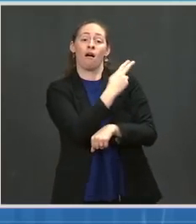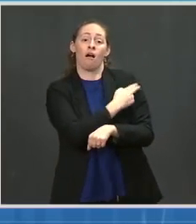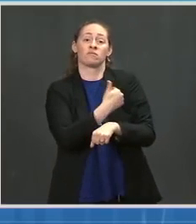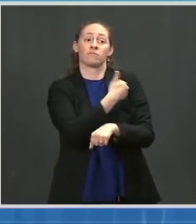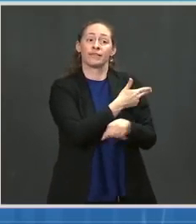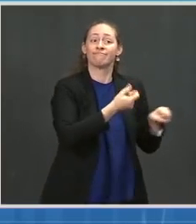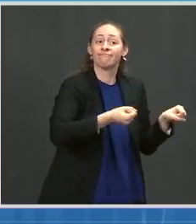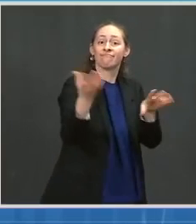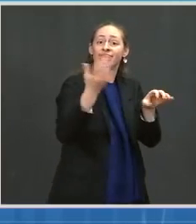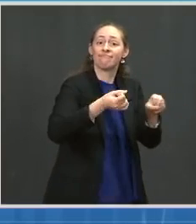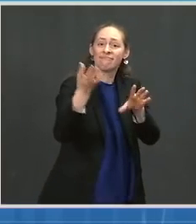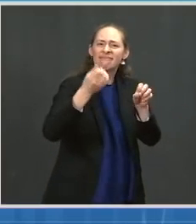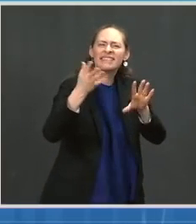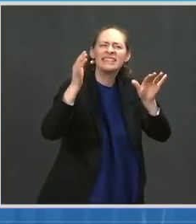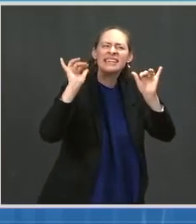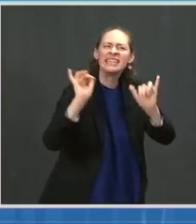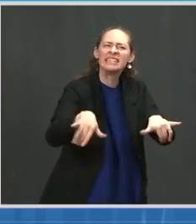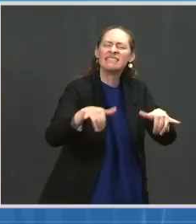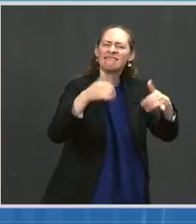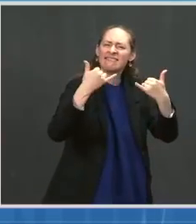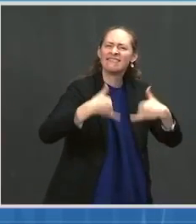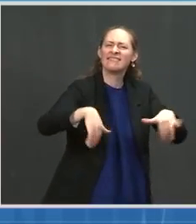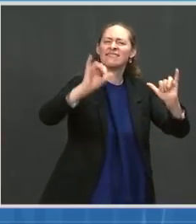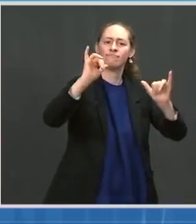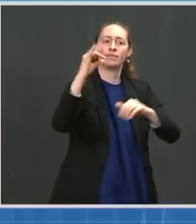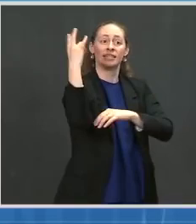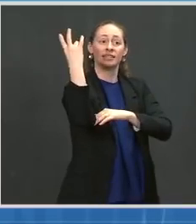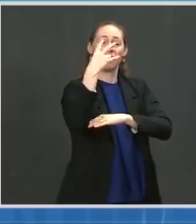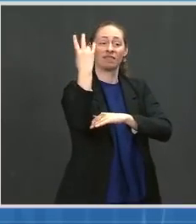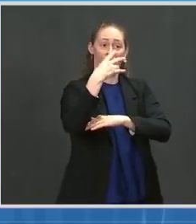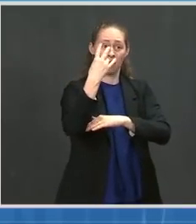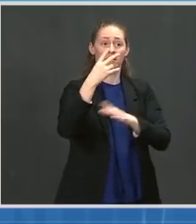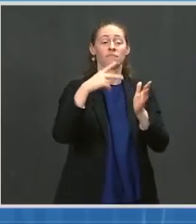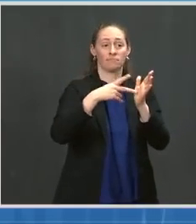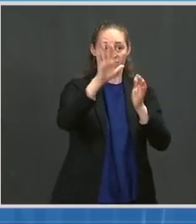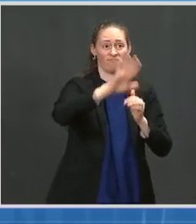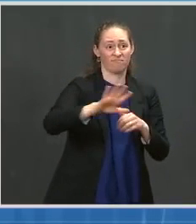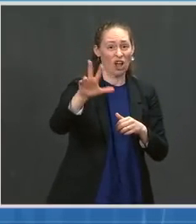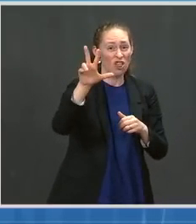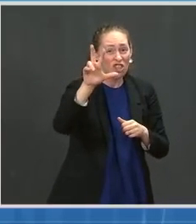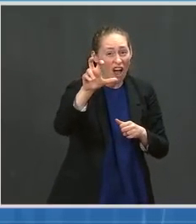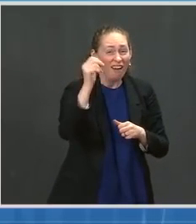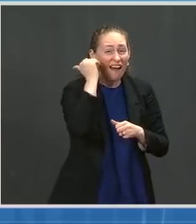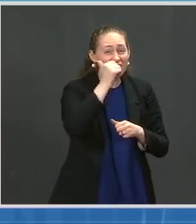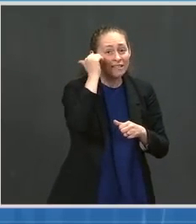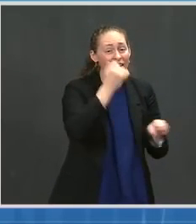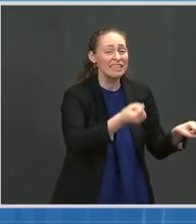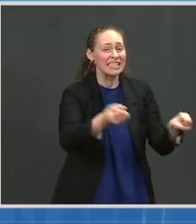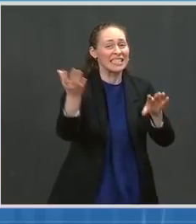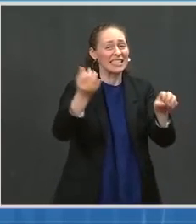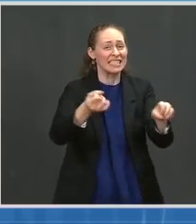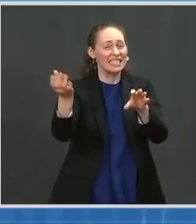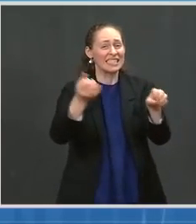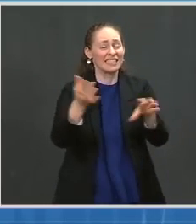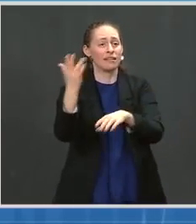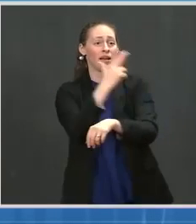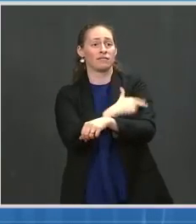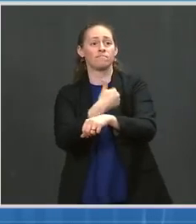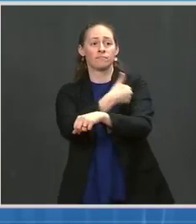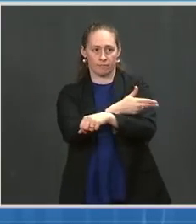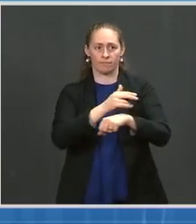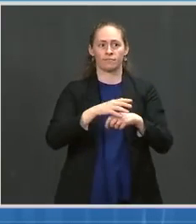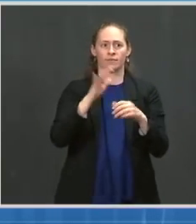The most recent 7-day average, about 5,300 admissions per day, is up about 7% from the previous 7-day